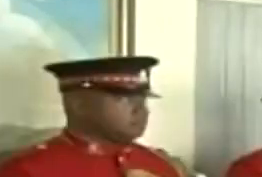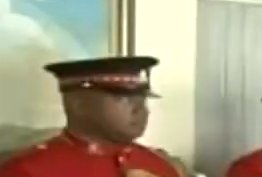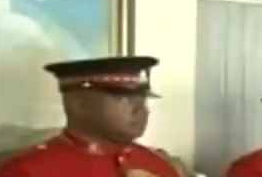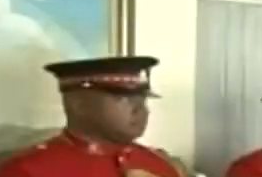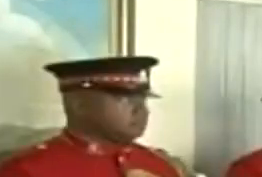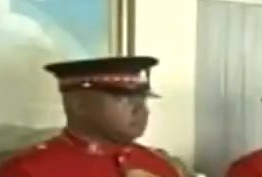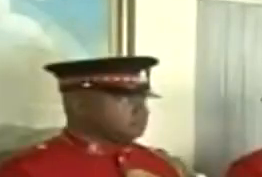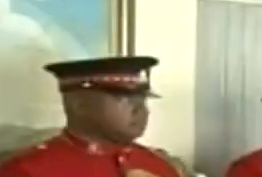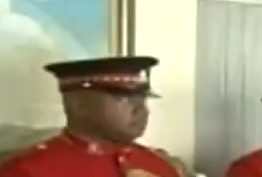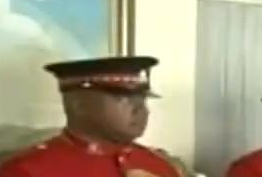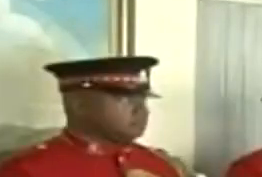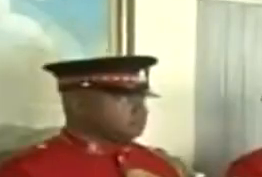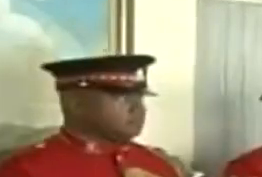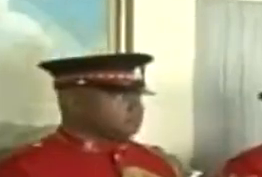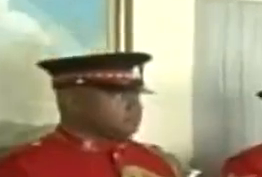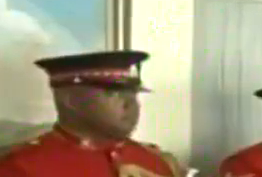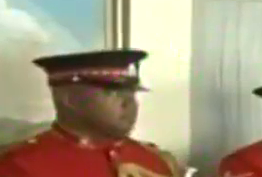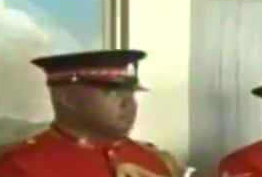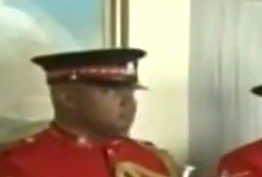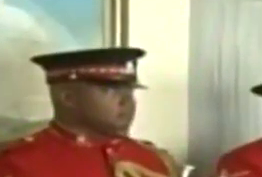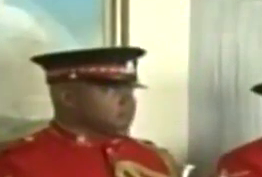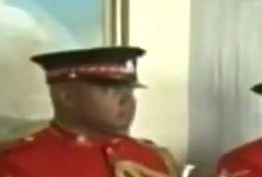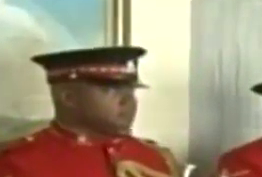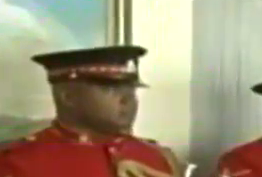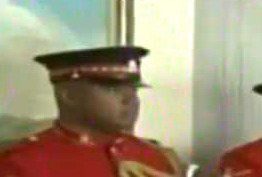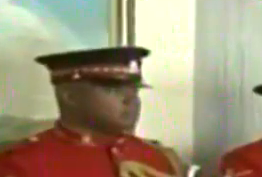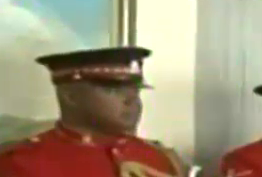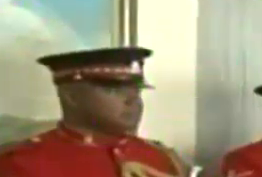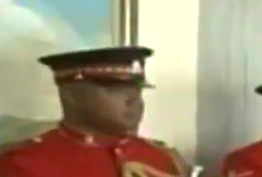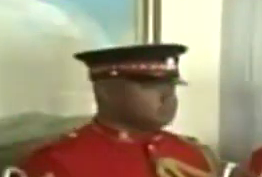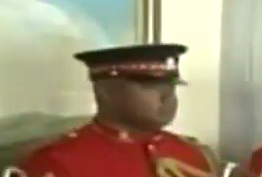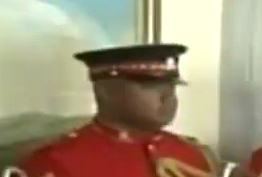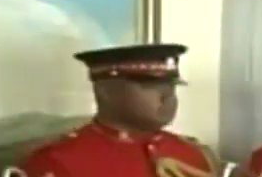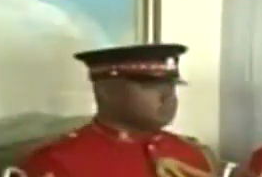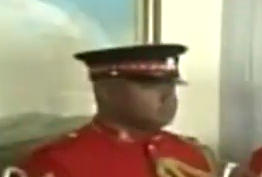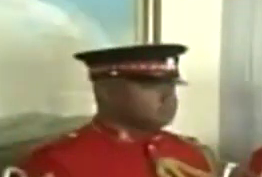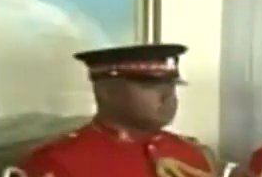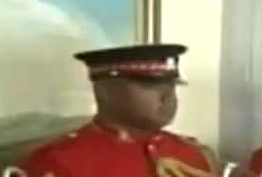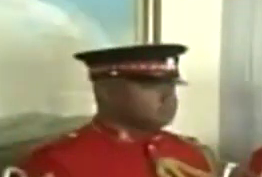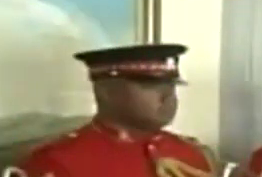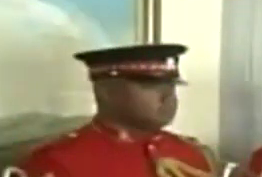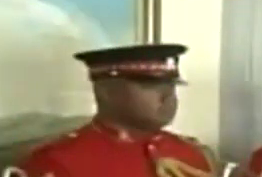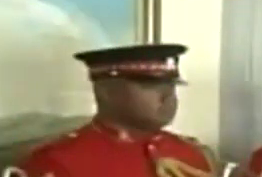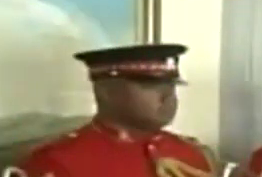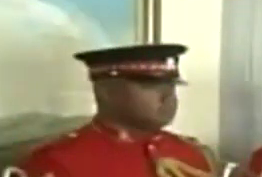it will act further. Is it up down